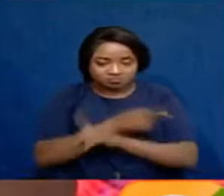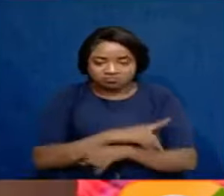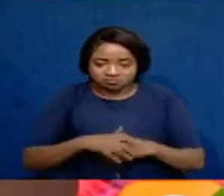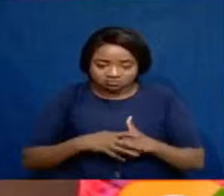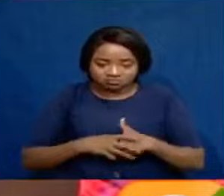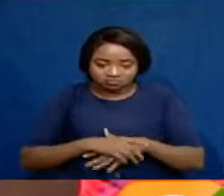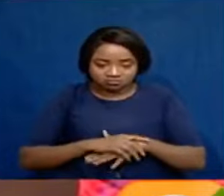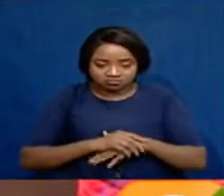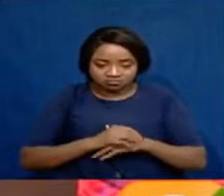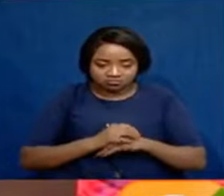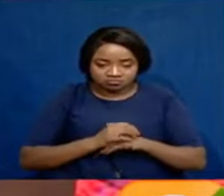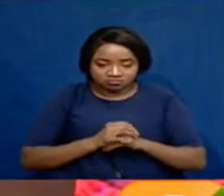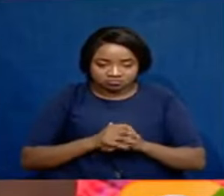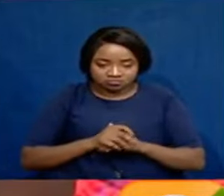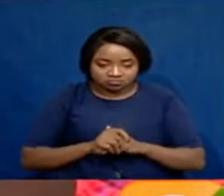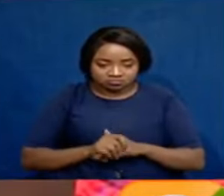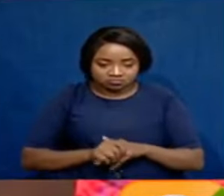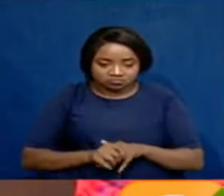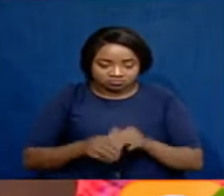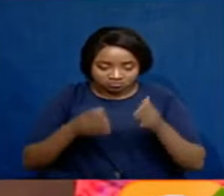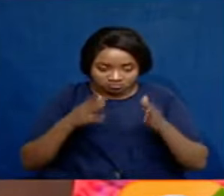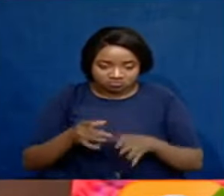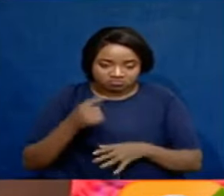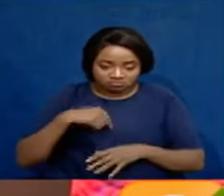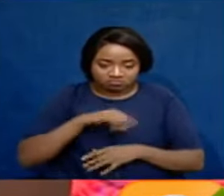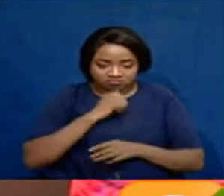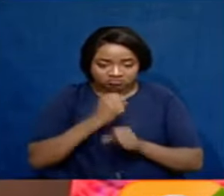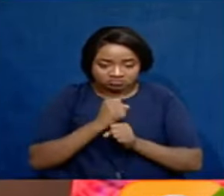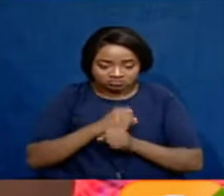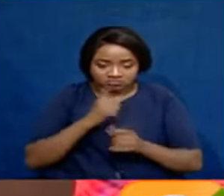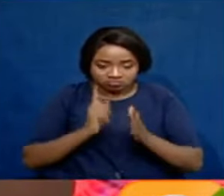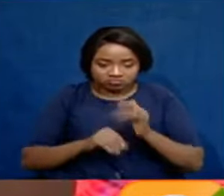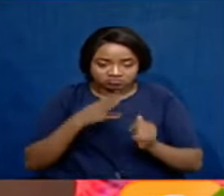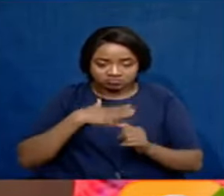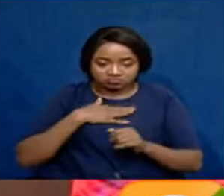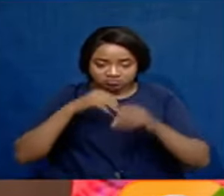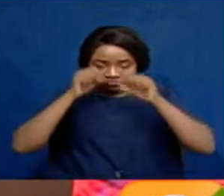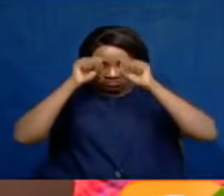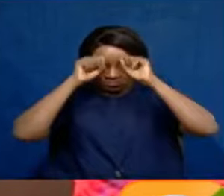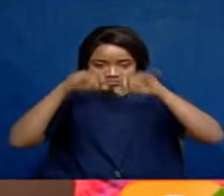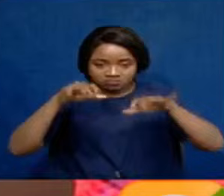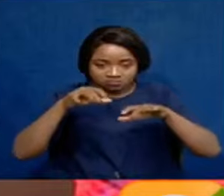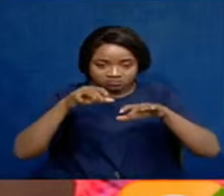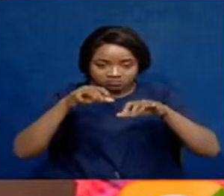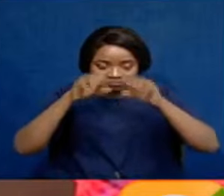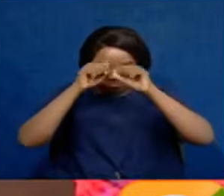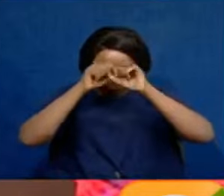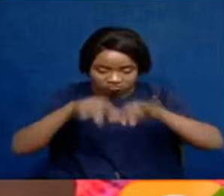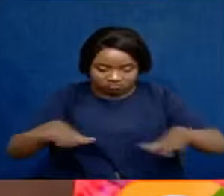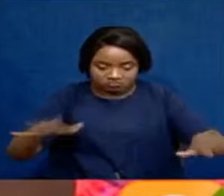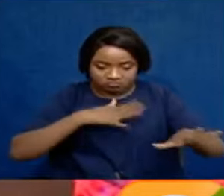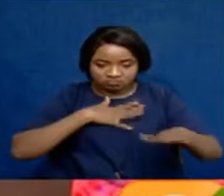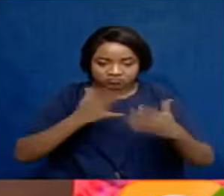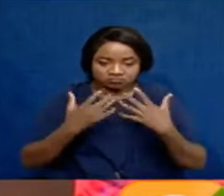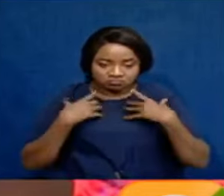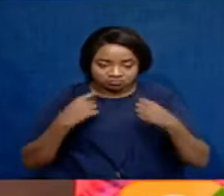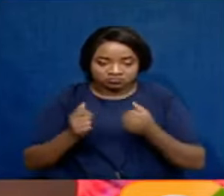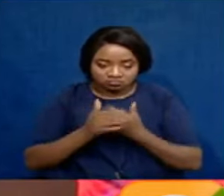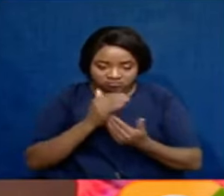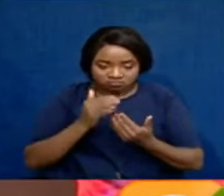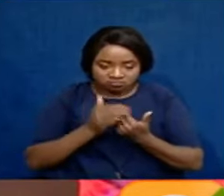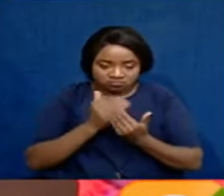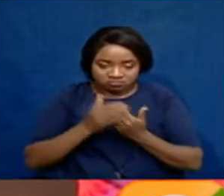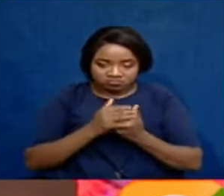And now what do we do with our healthcare? We devolved healthcare little did we know that we cannot devolve our